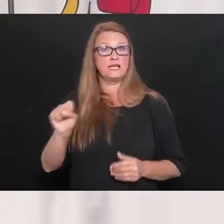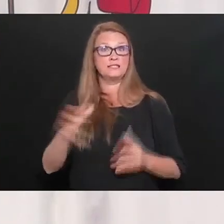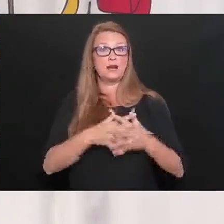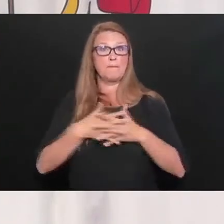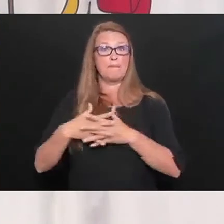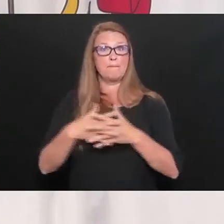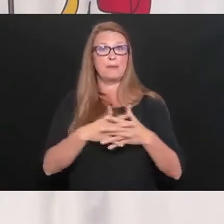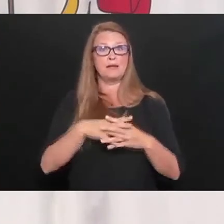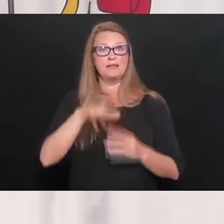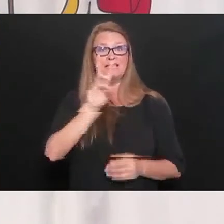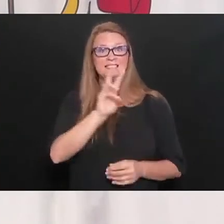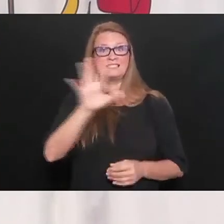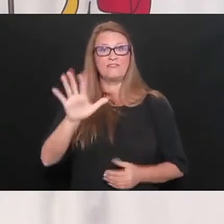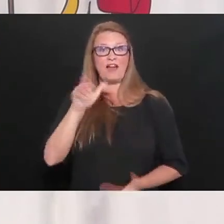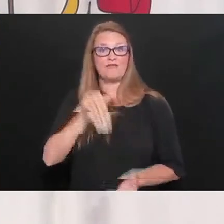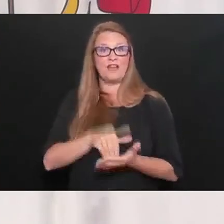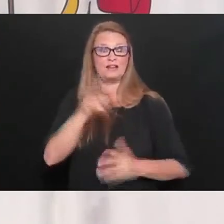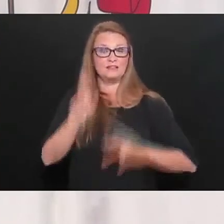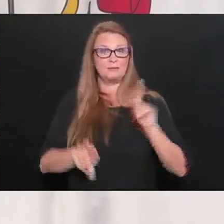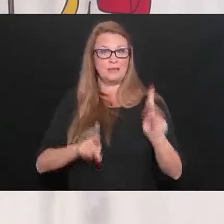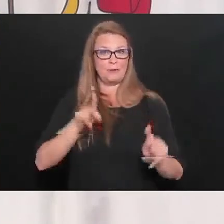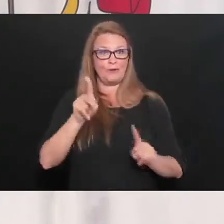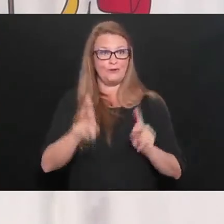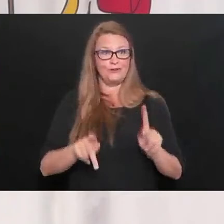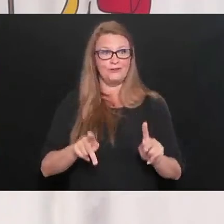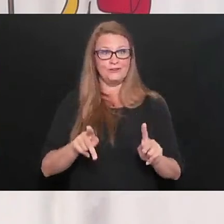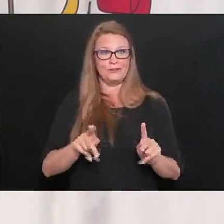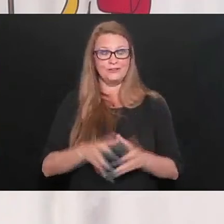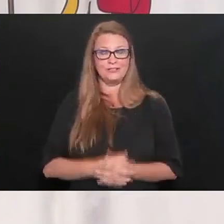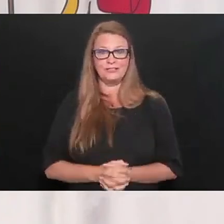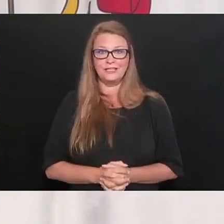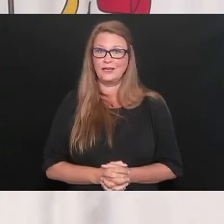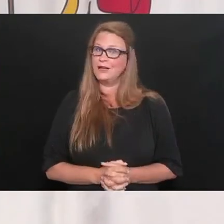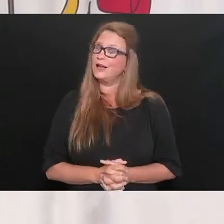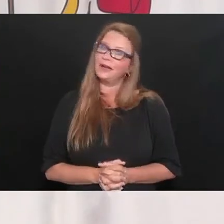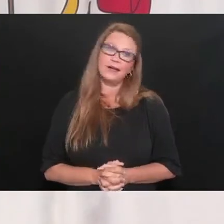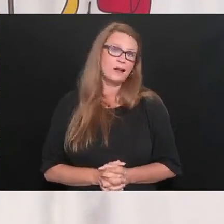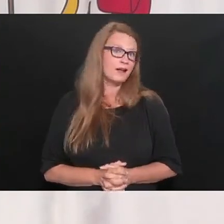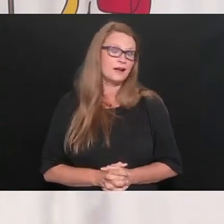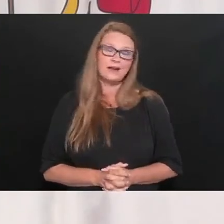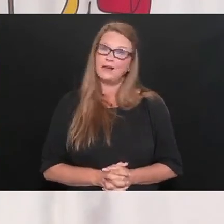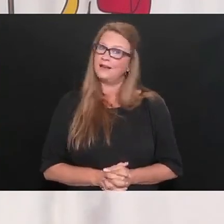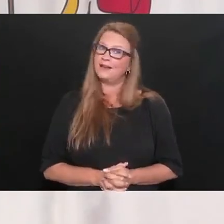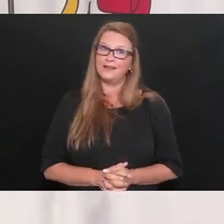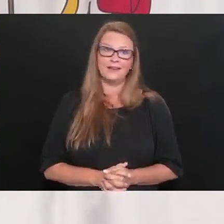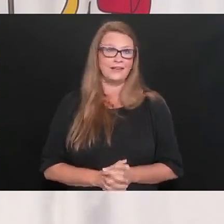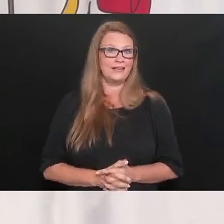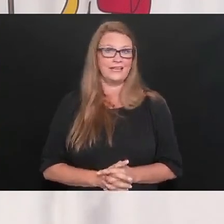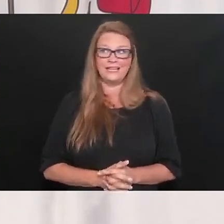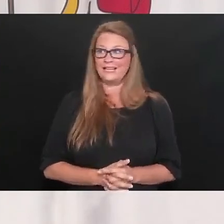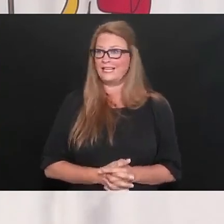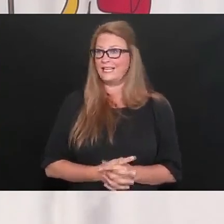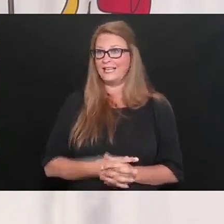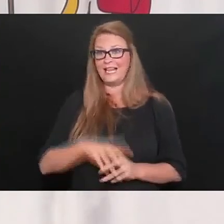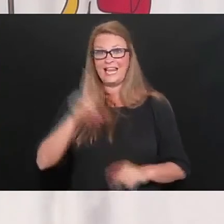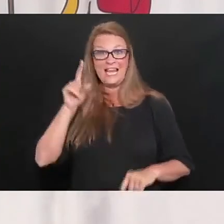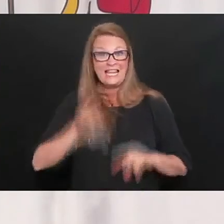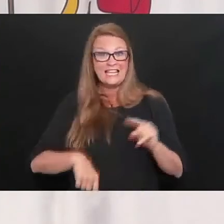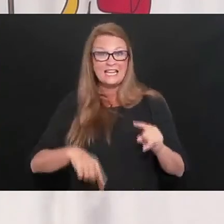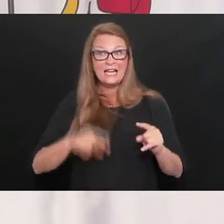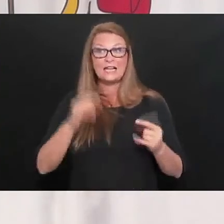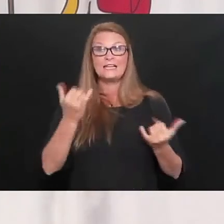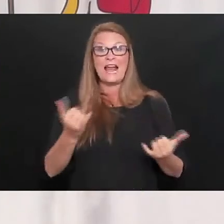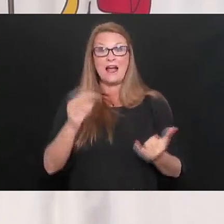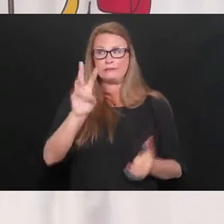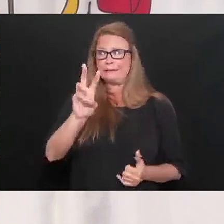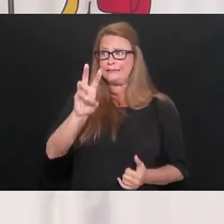lose 65,000 people. There's no way. It can't be 65,000, and now it's